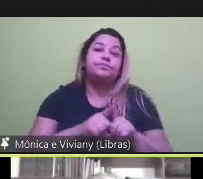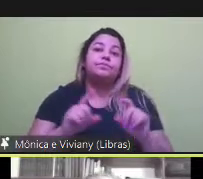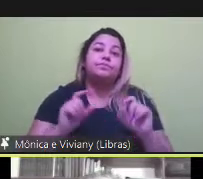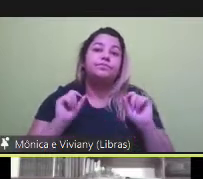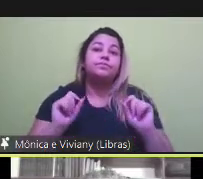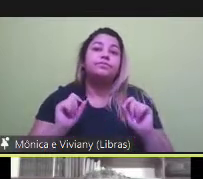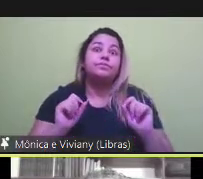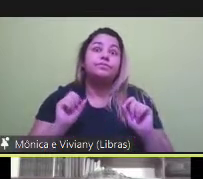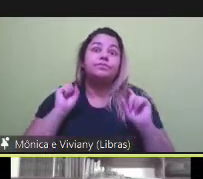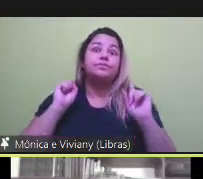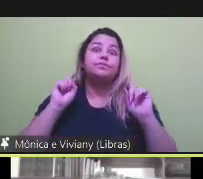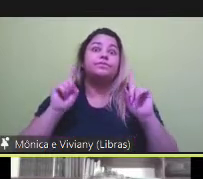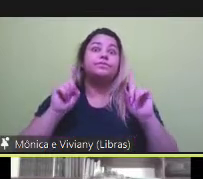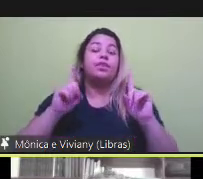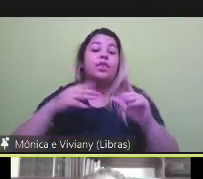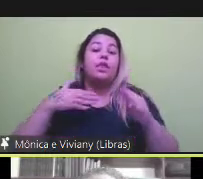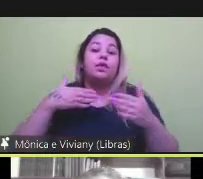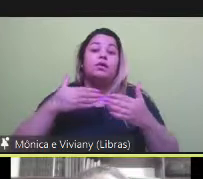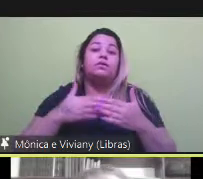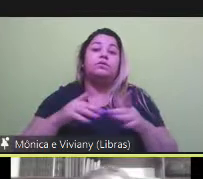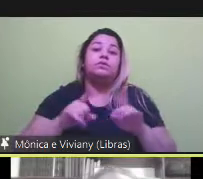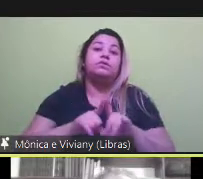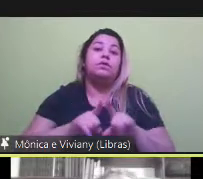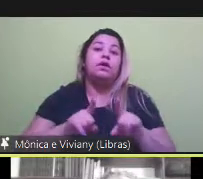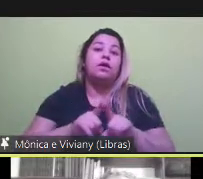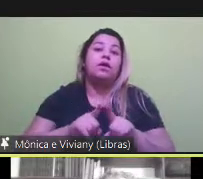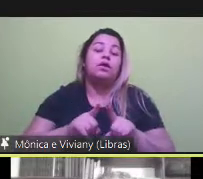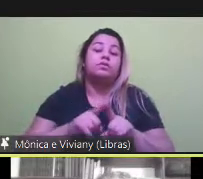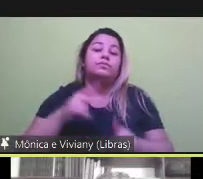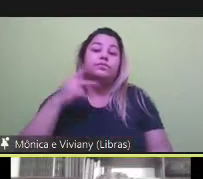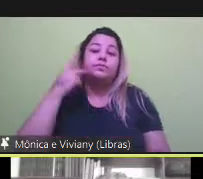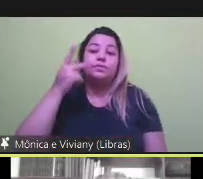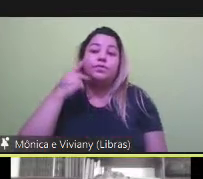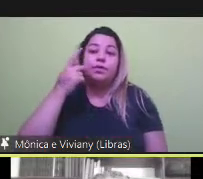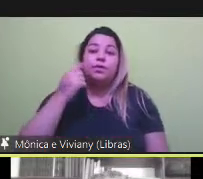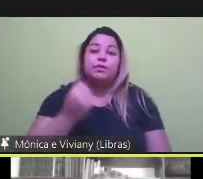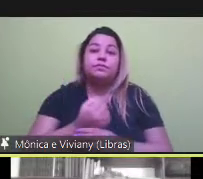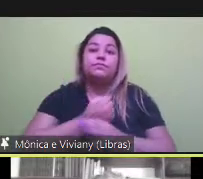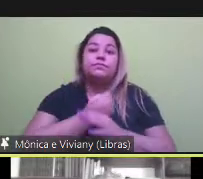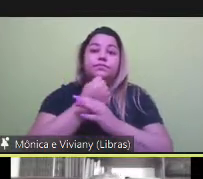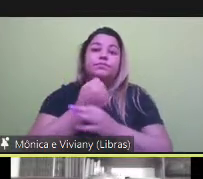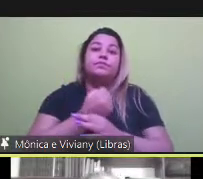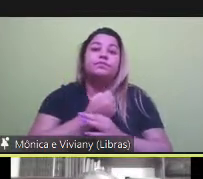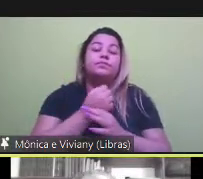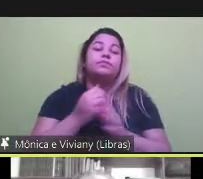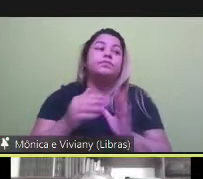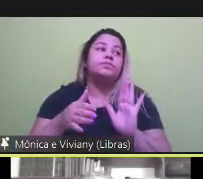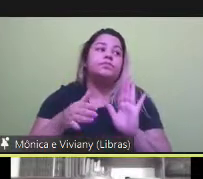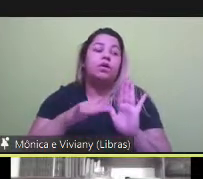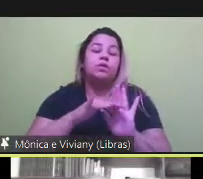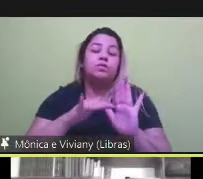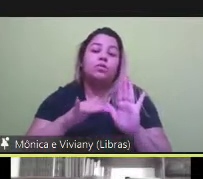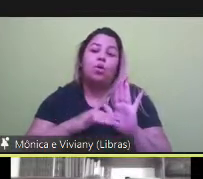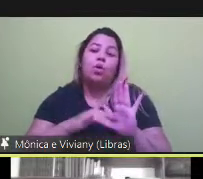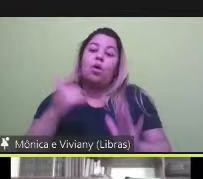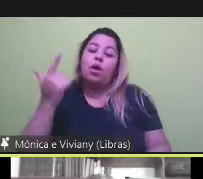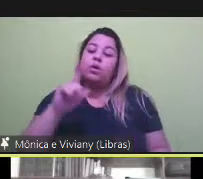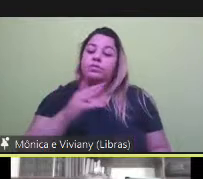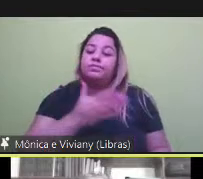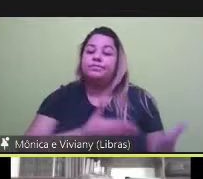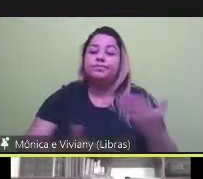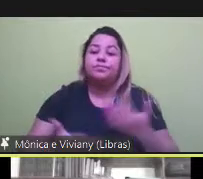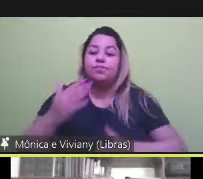way. They had to take a leadership role instead of just supporting the professional and the education professionals, and they had to